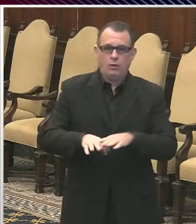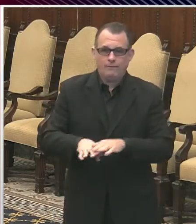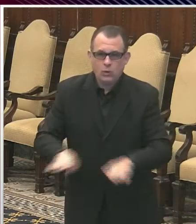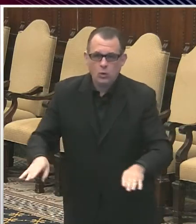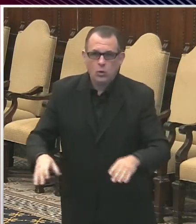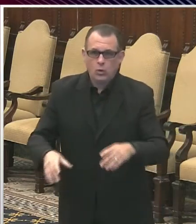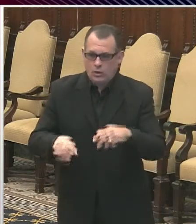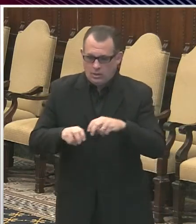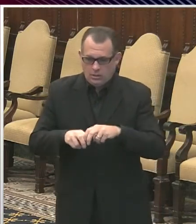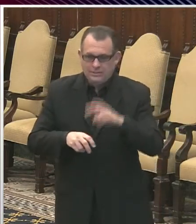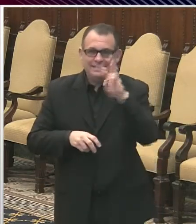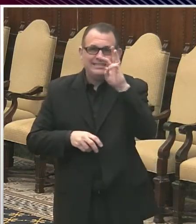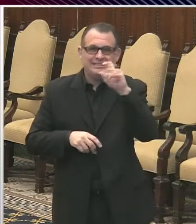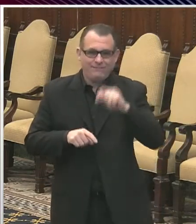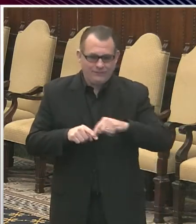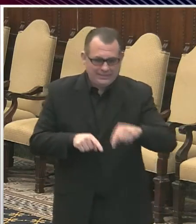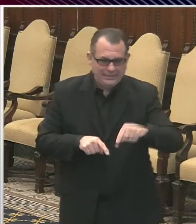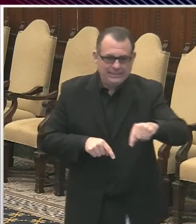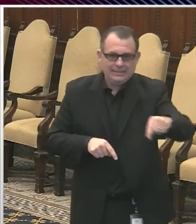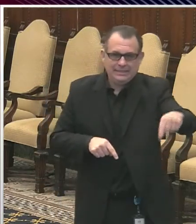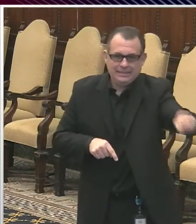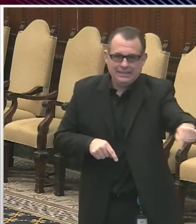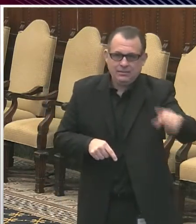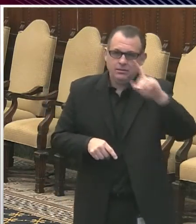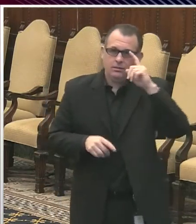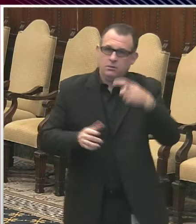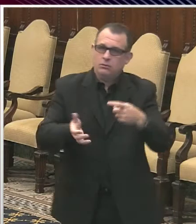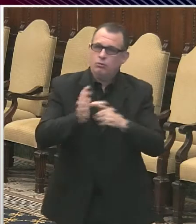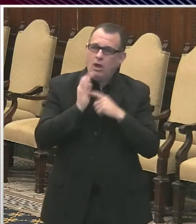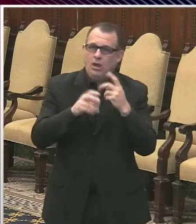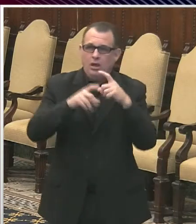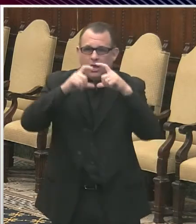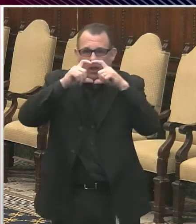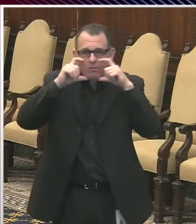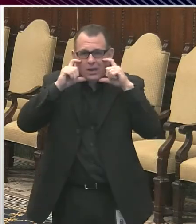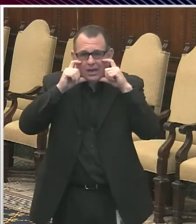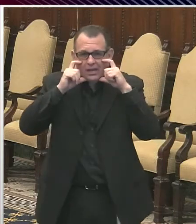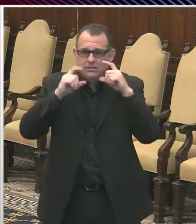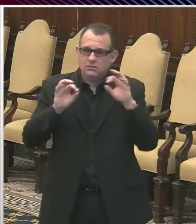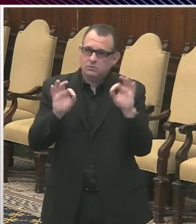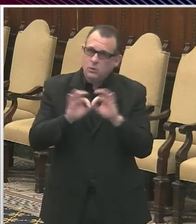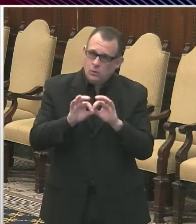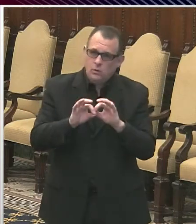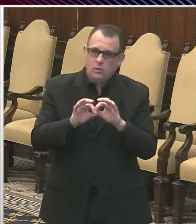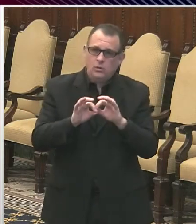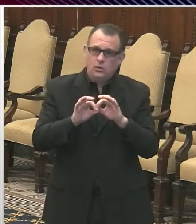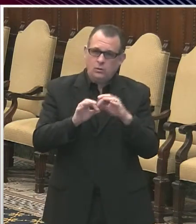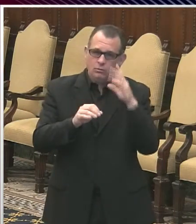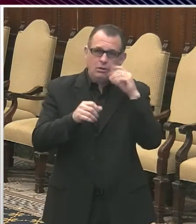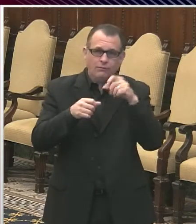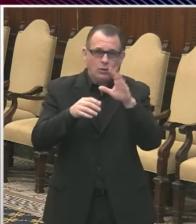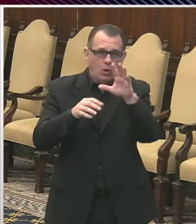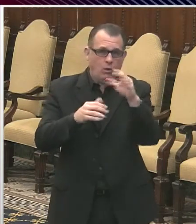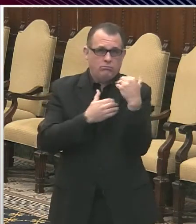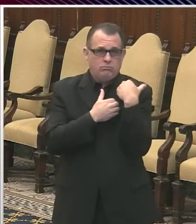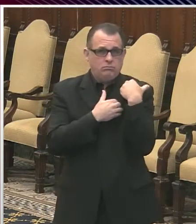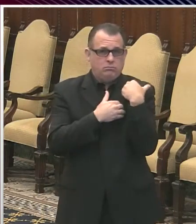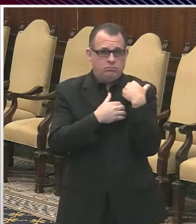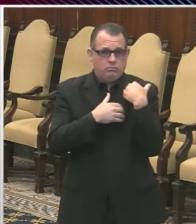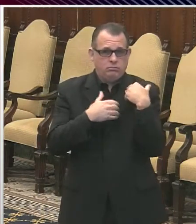apart. And it'll involve masks. Masks is the one thing that you individually have an opportunity to really have control over.